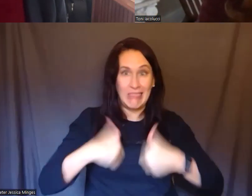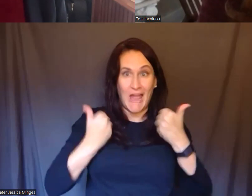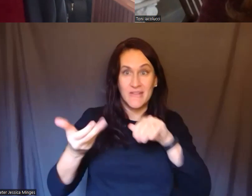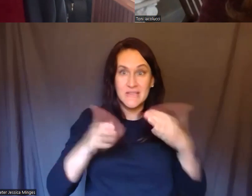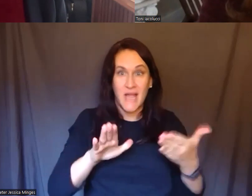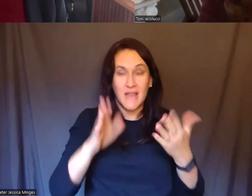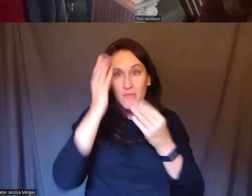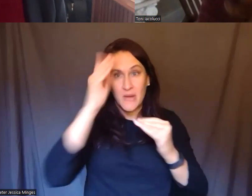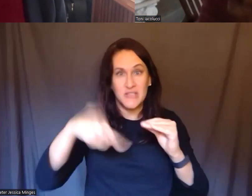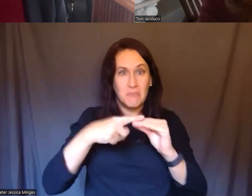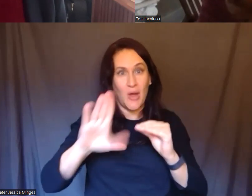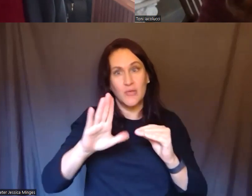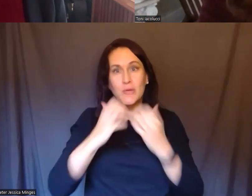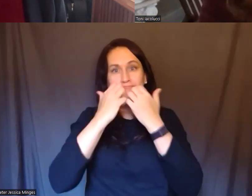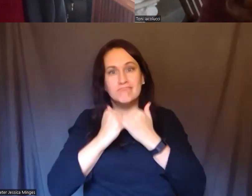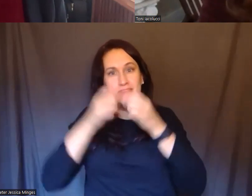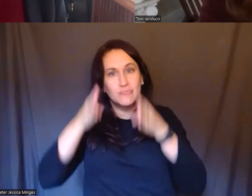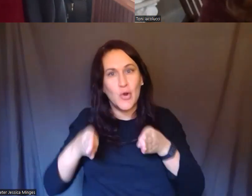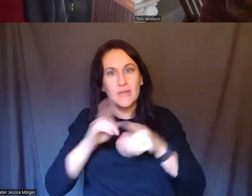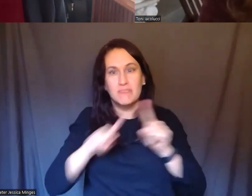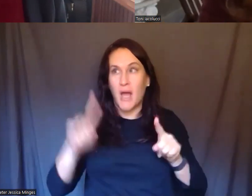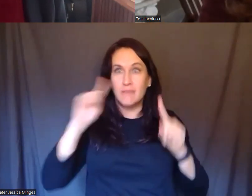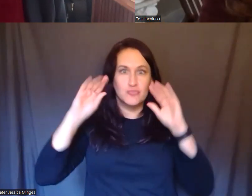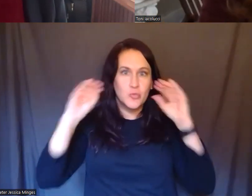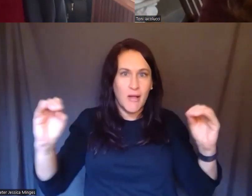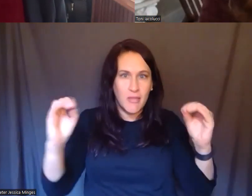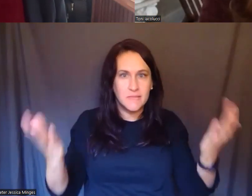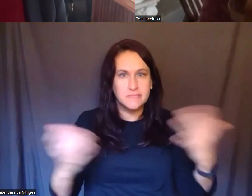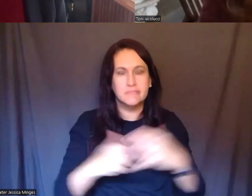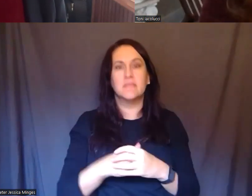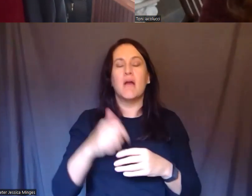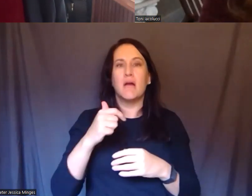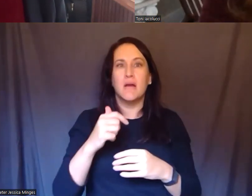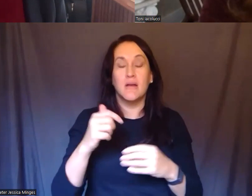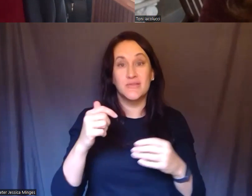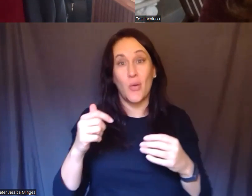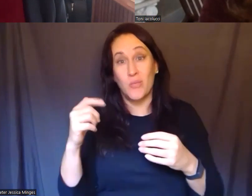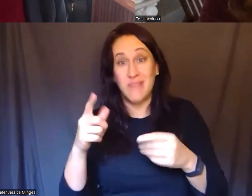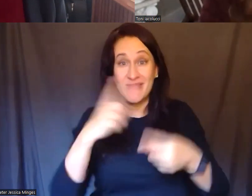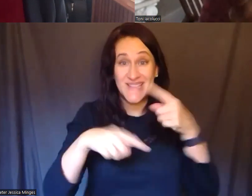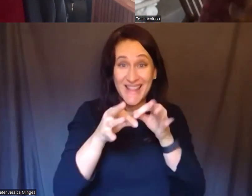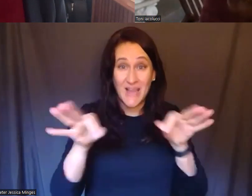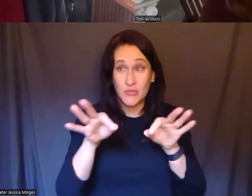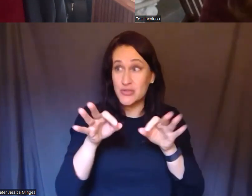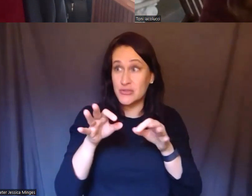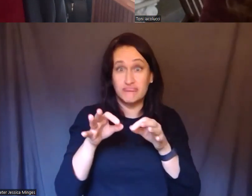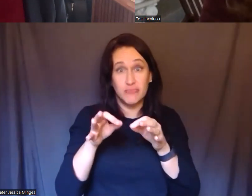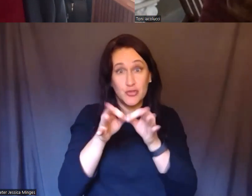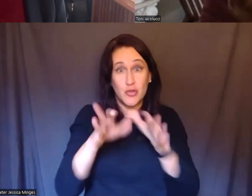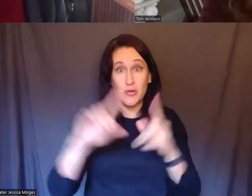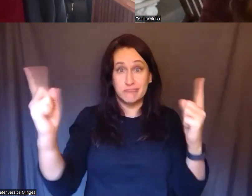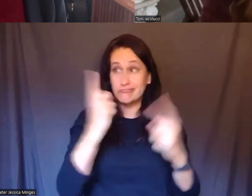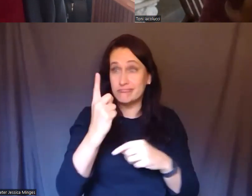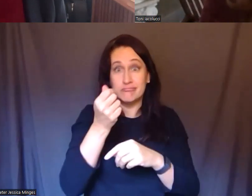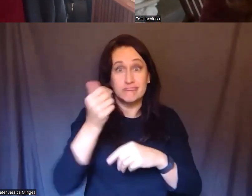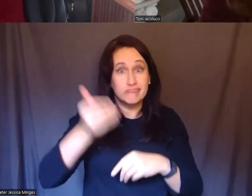your loved one, and not being able to hear a single word. I was given sign language interpreters on a few occasions, even though